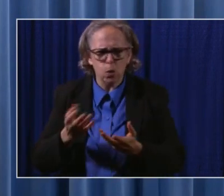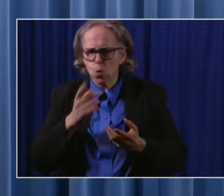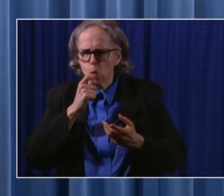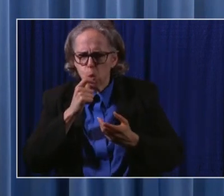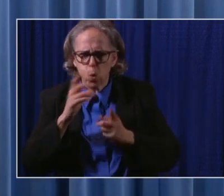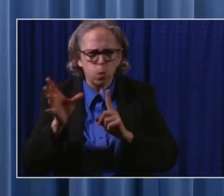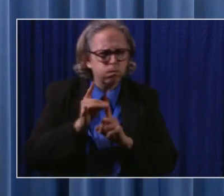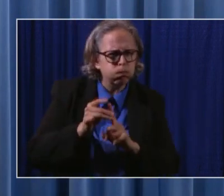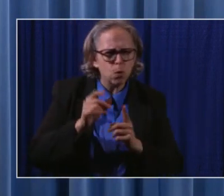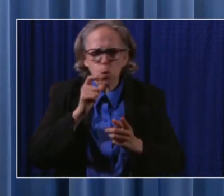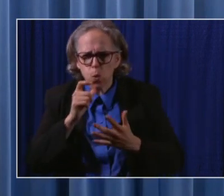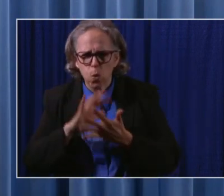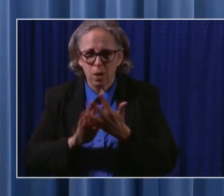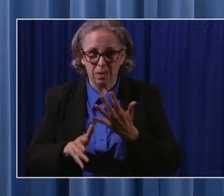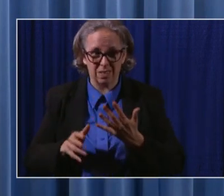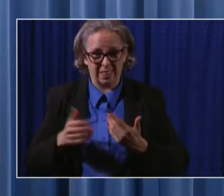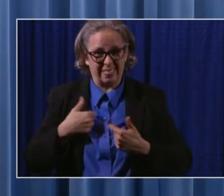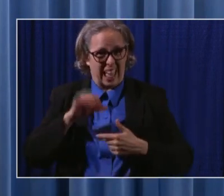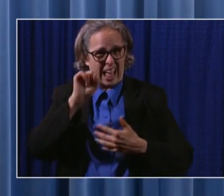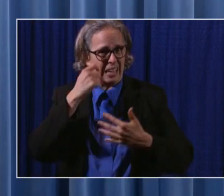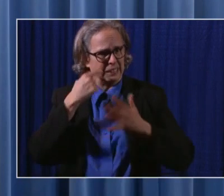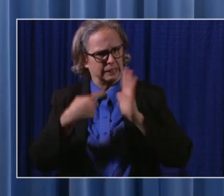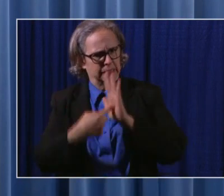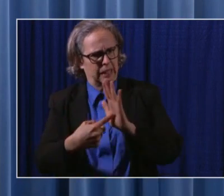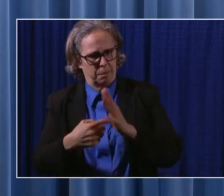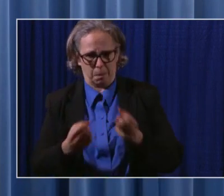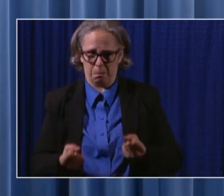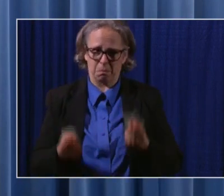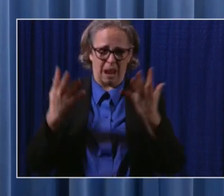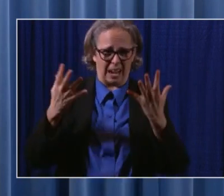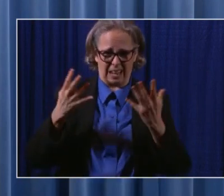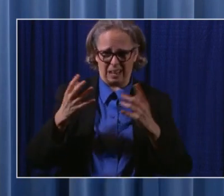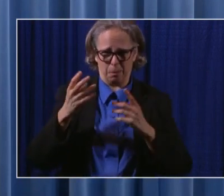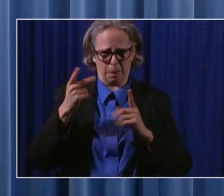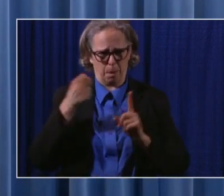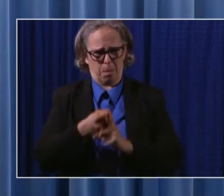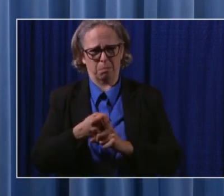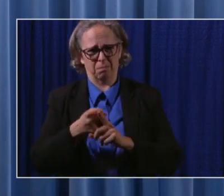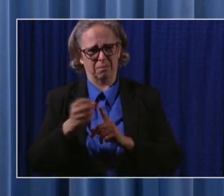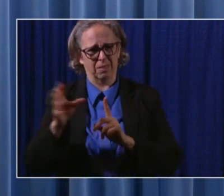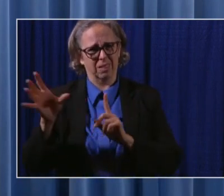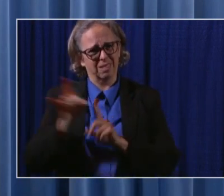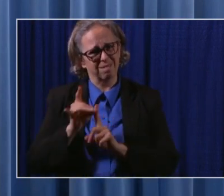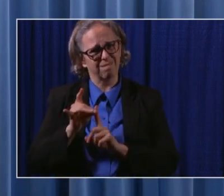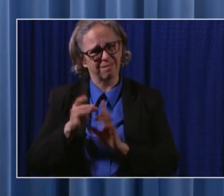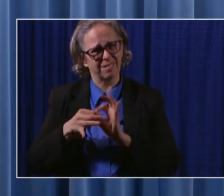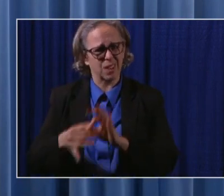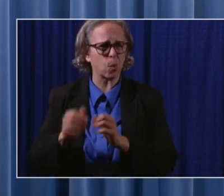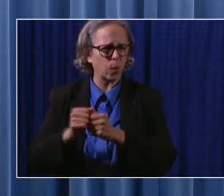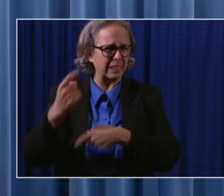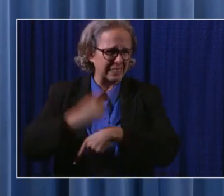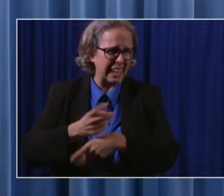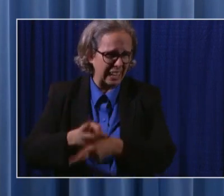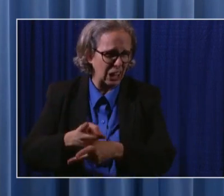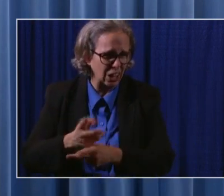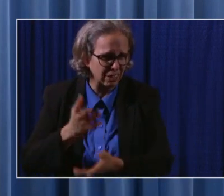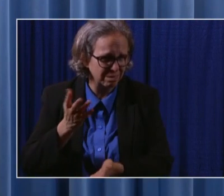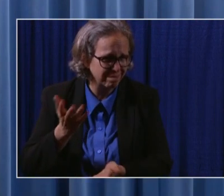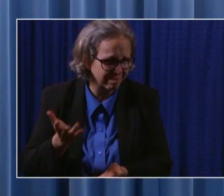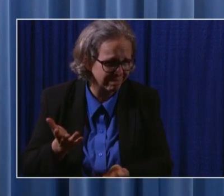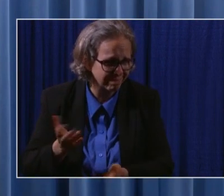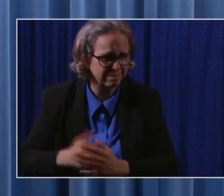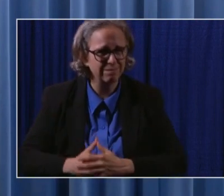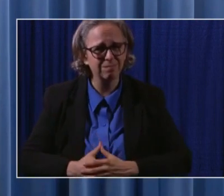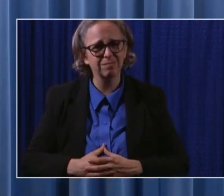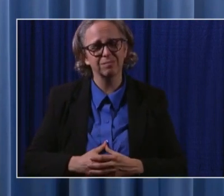on, and I wanted to be able to look at that. We also, as I said, are participating in a sort of